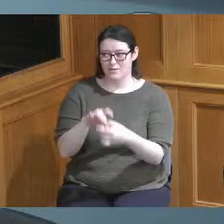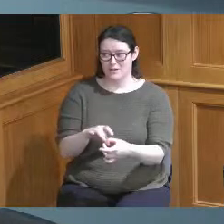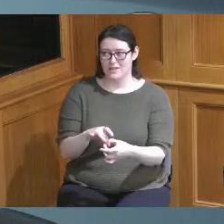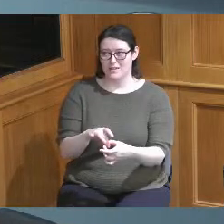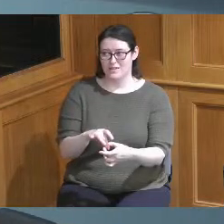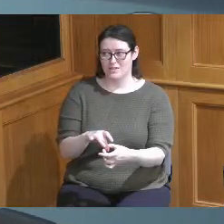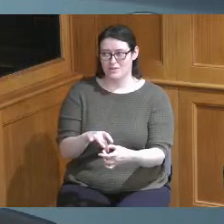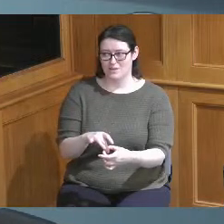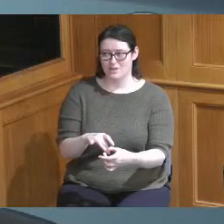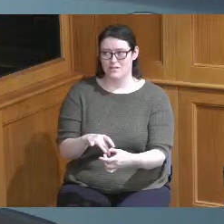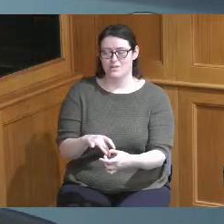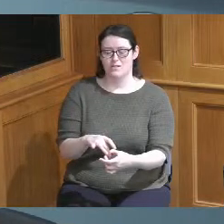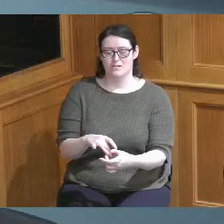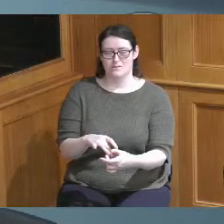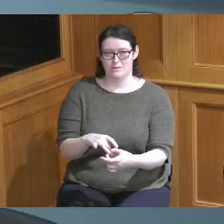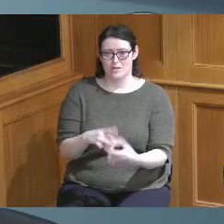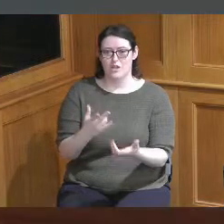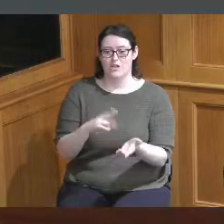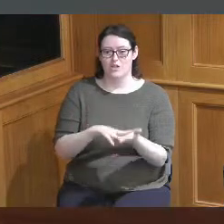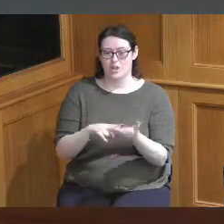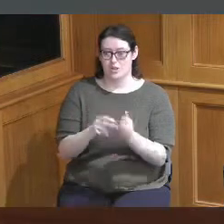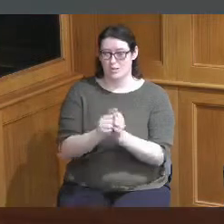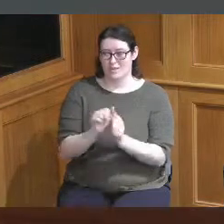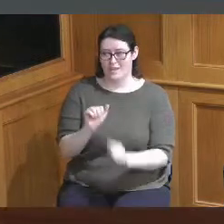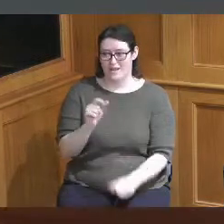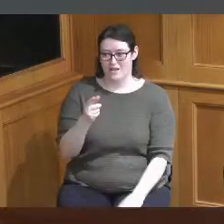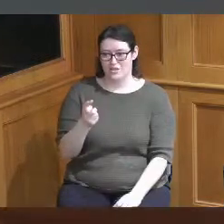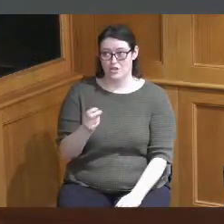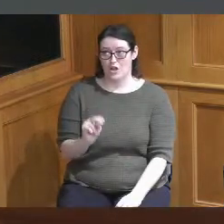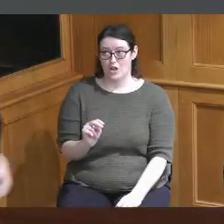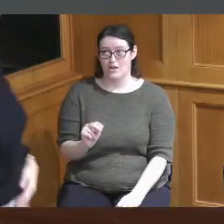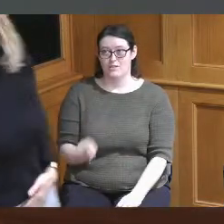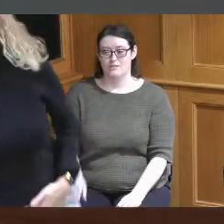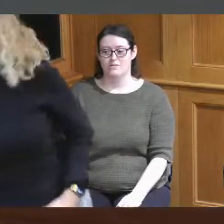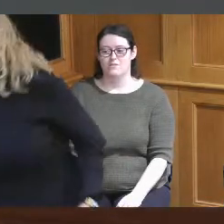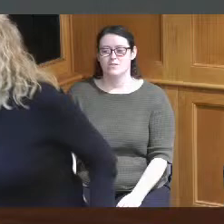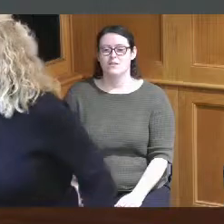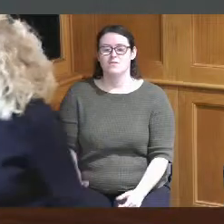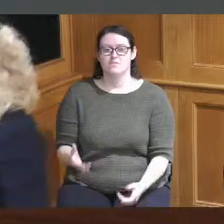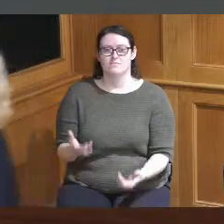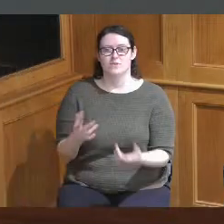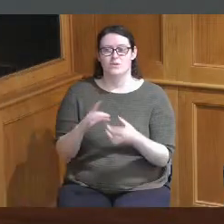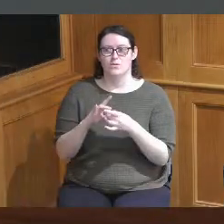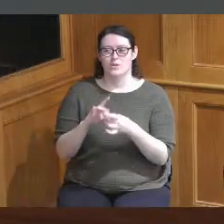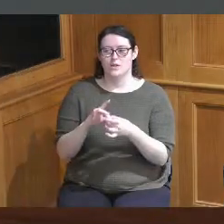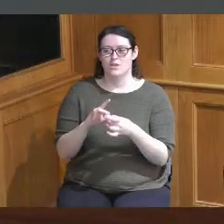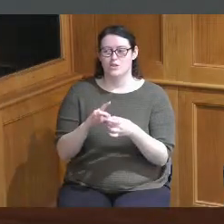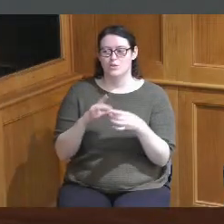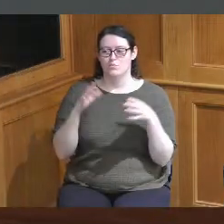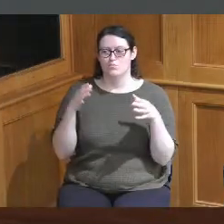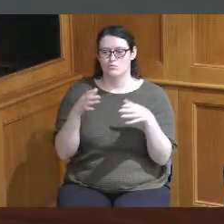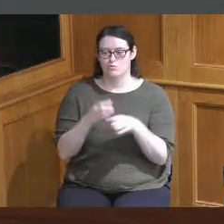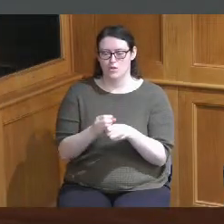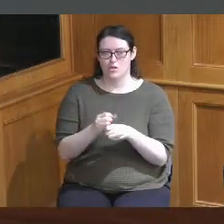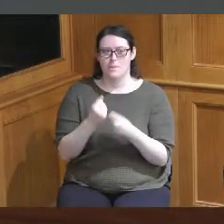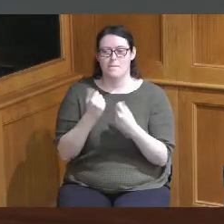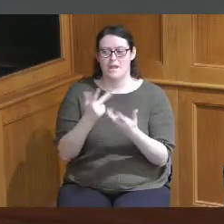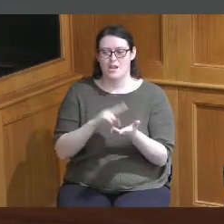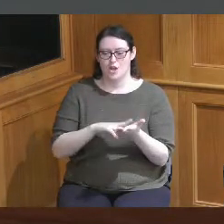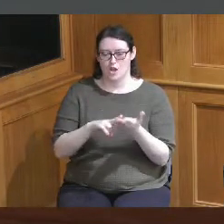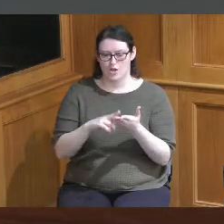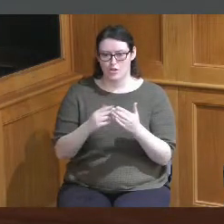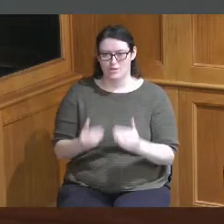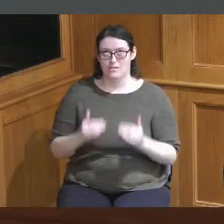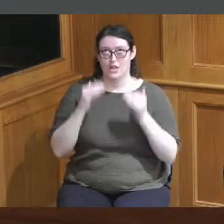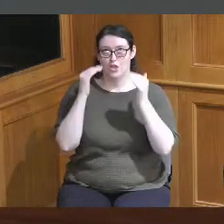a contract with Axon, and it relates to the consolidation of multiple contracts and an increase in the level